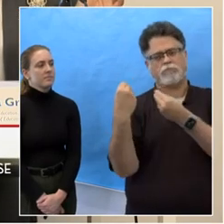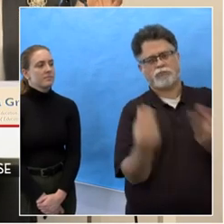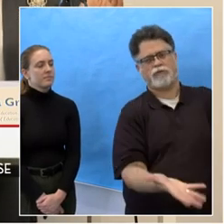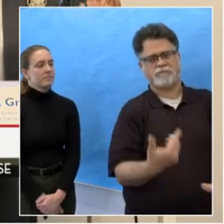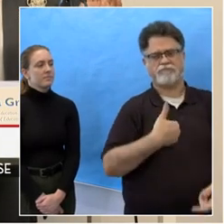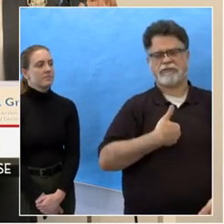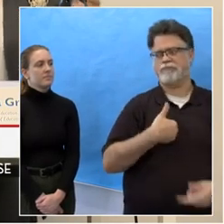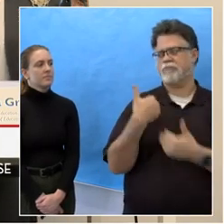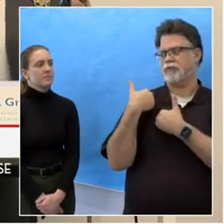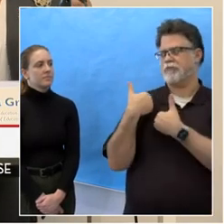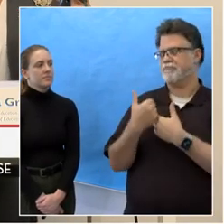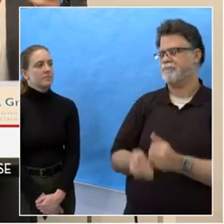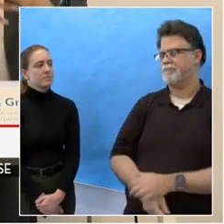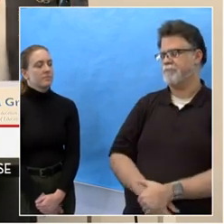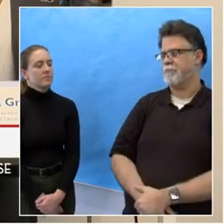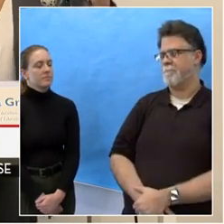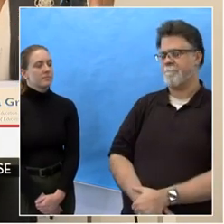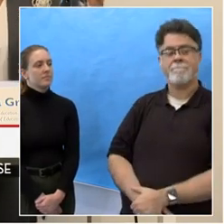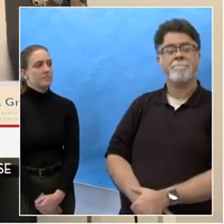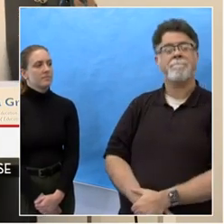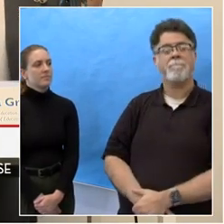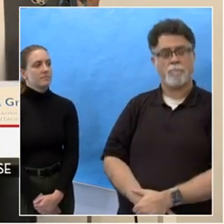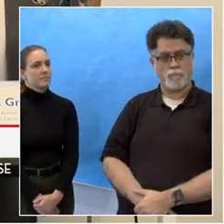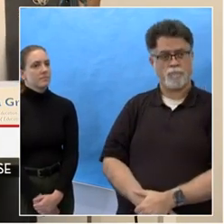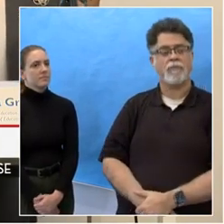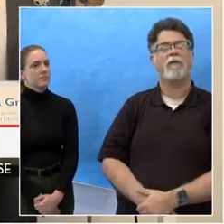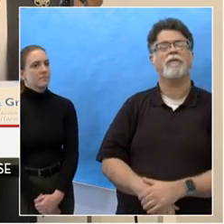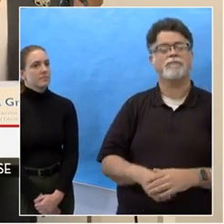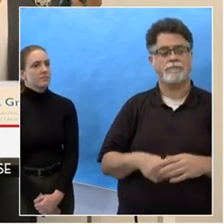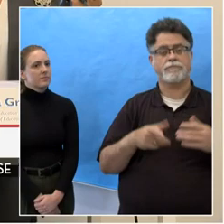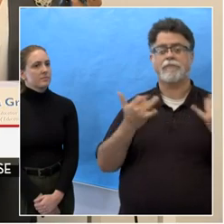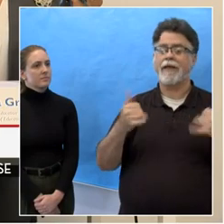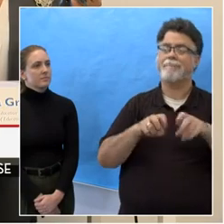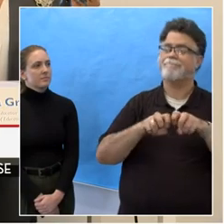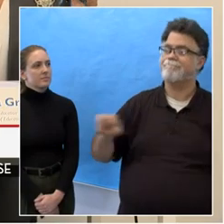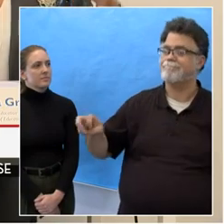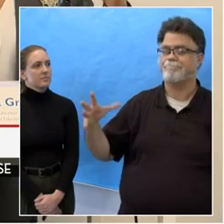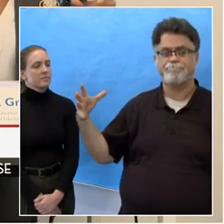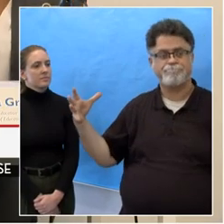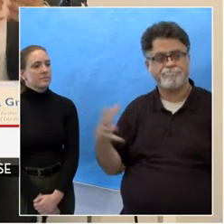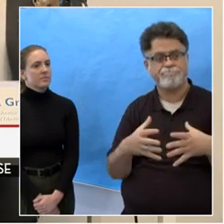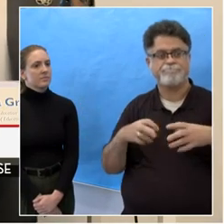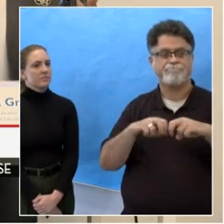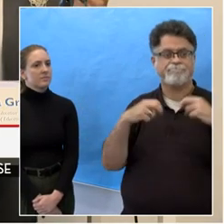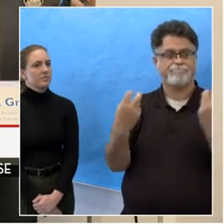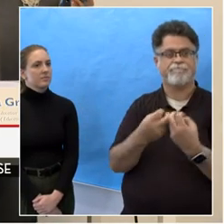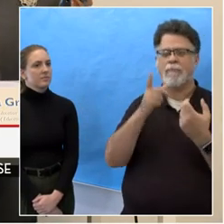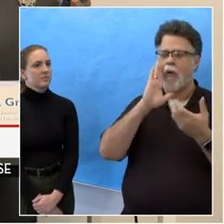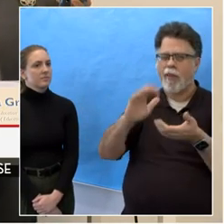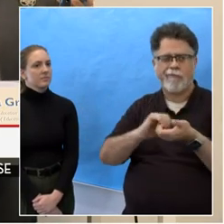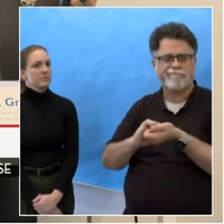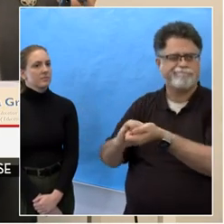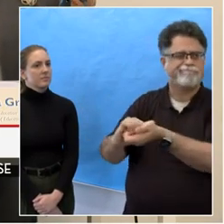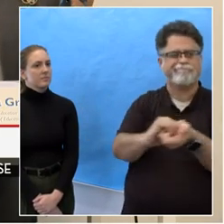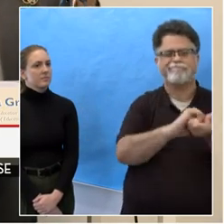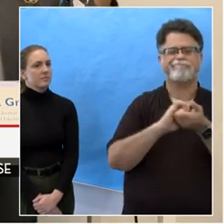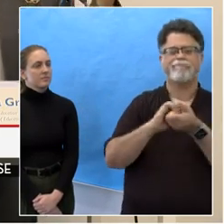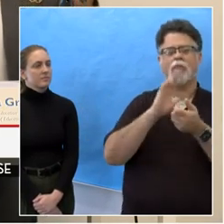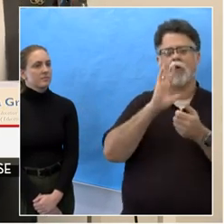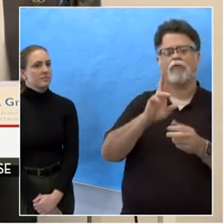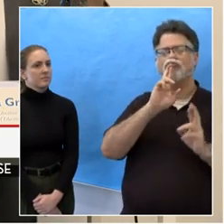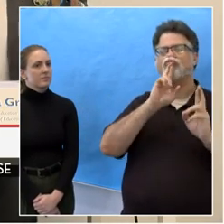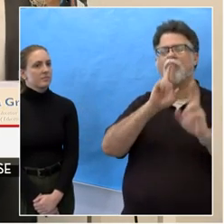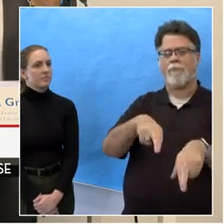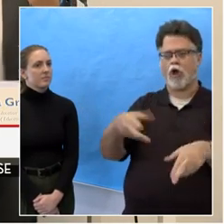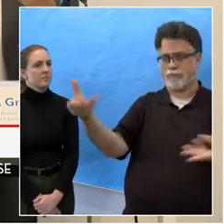here together. We came together to engage in this report. We're going to have to rally together as we